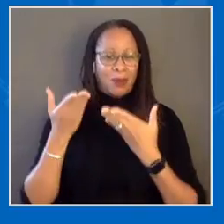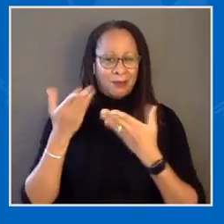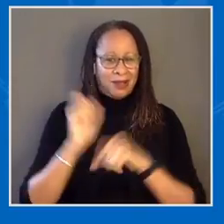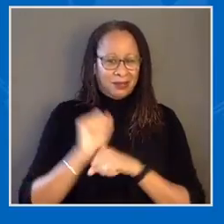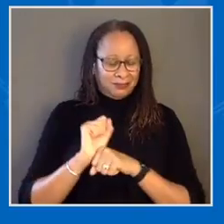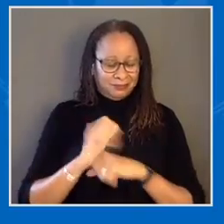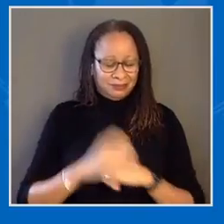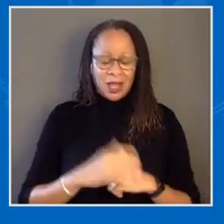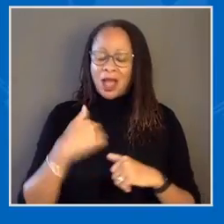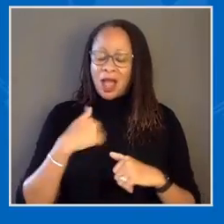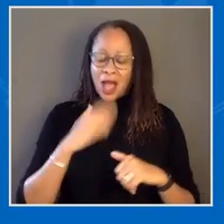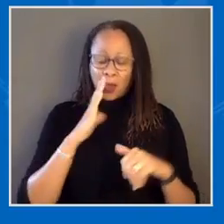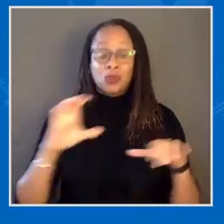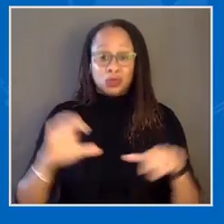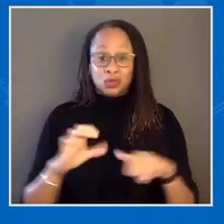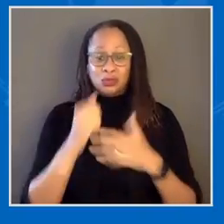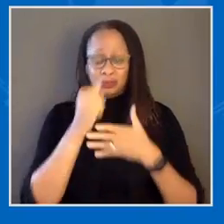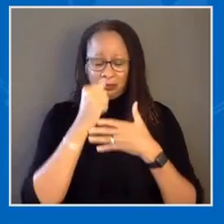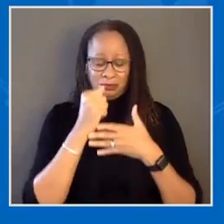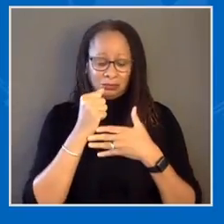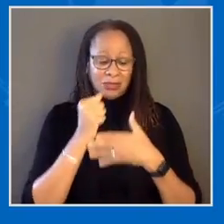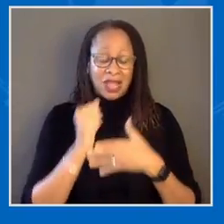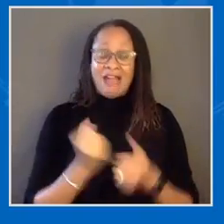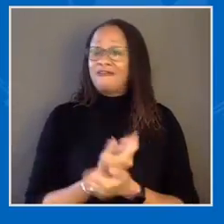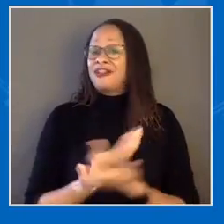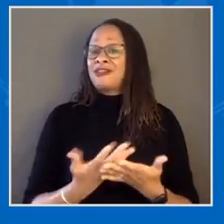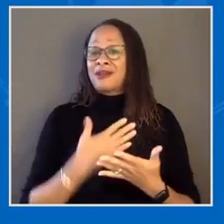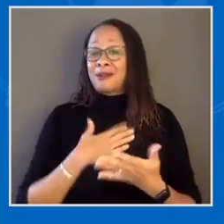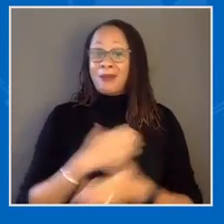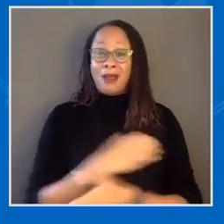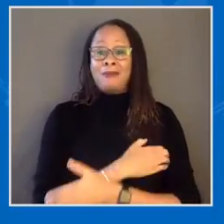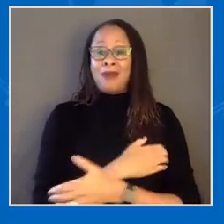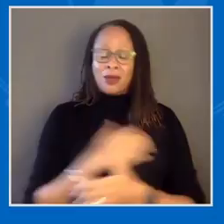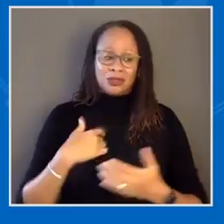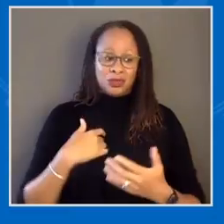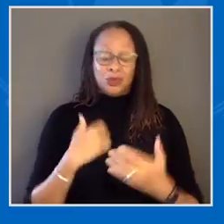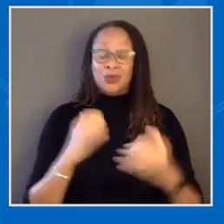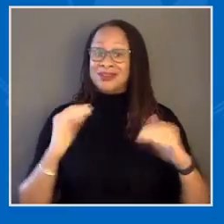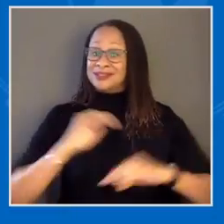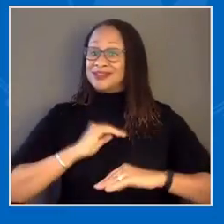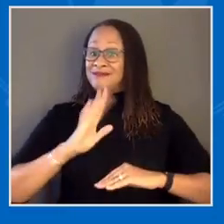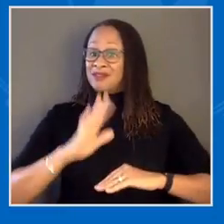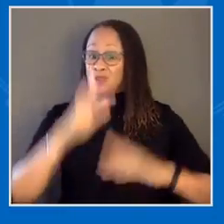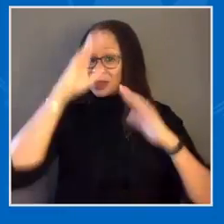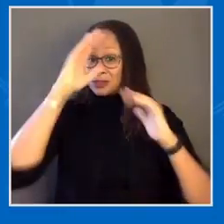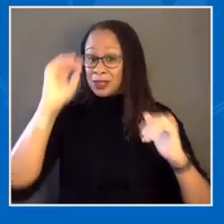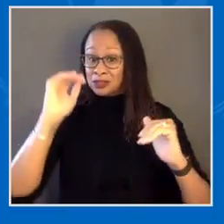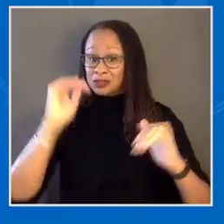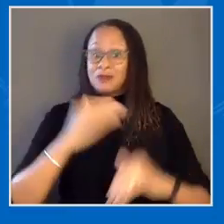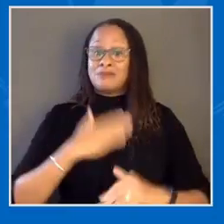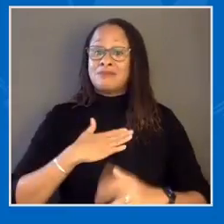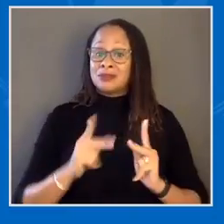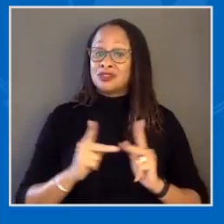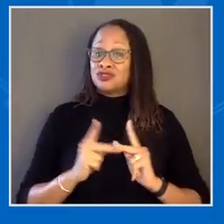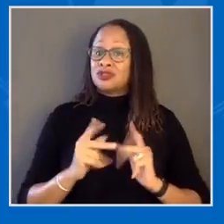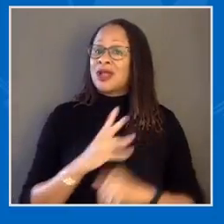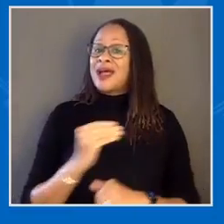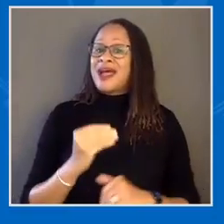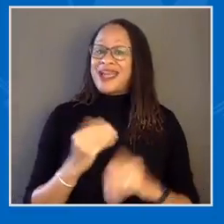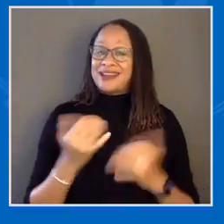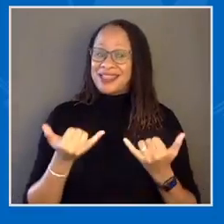will do all in my power to live up to your expectations and to this